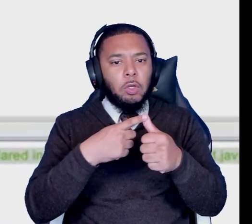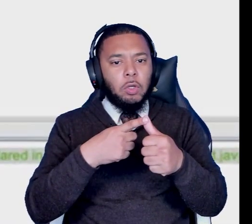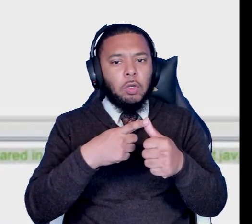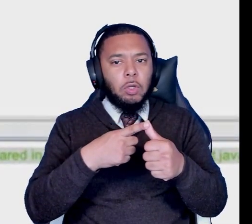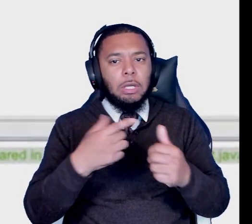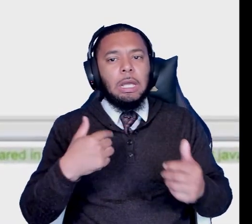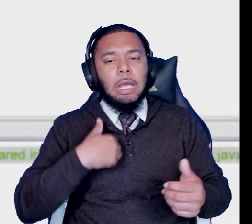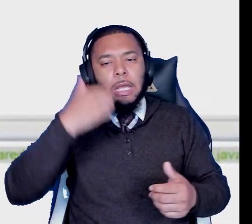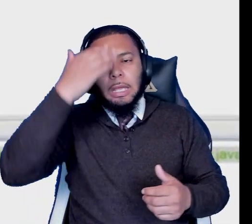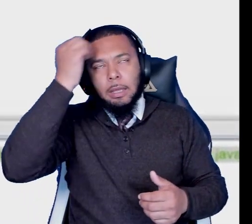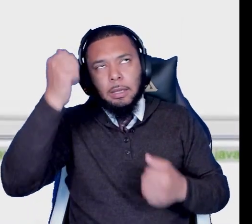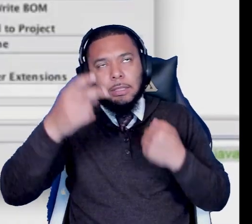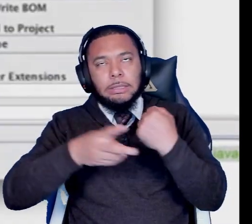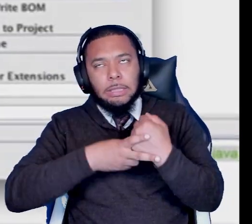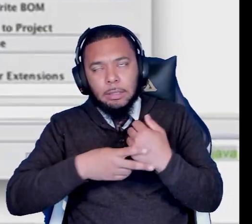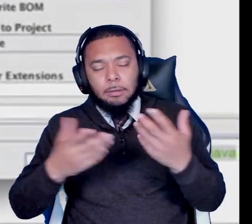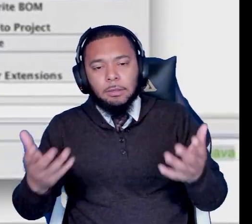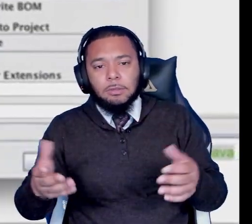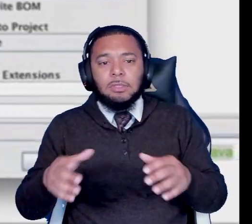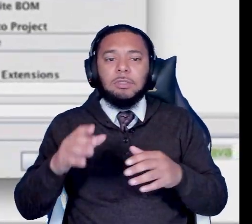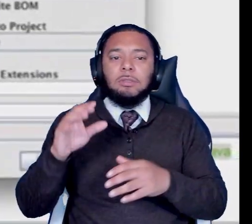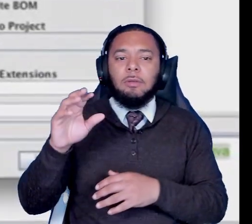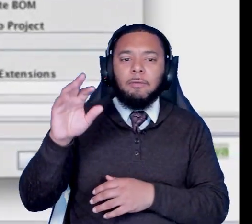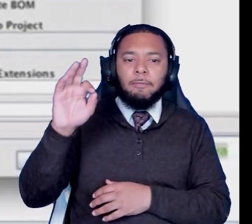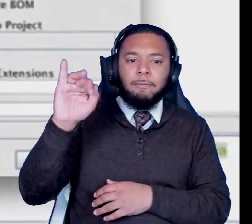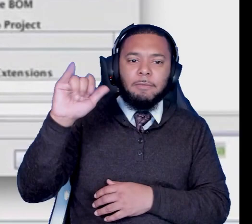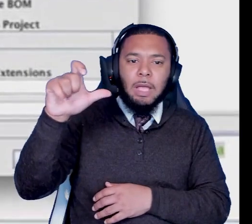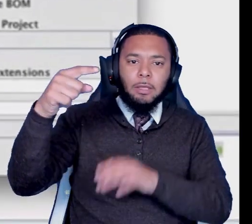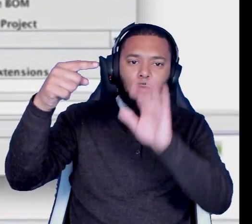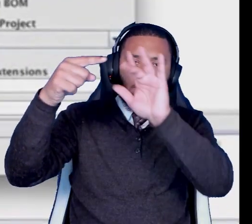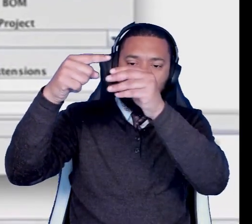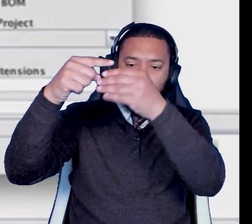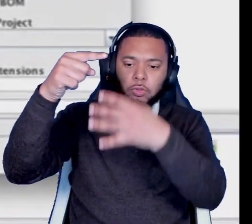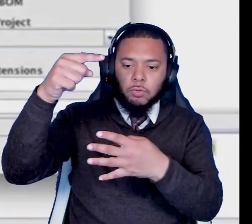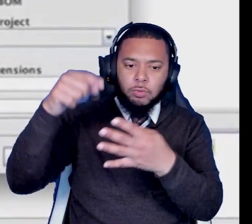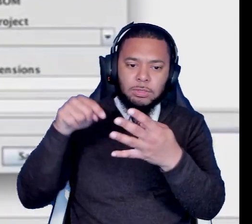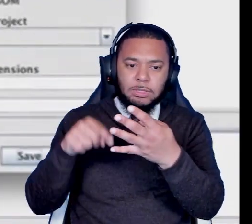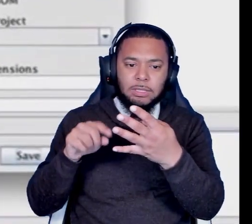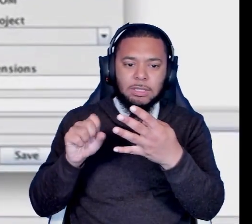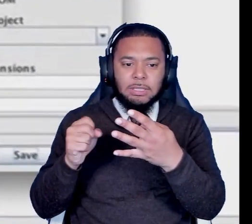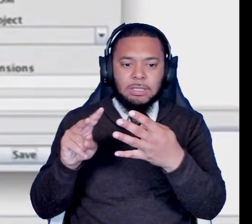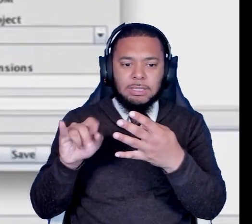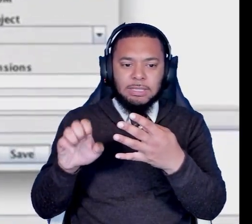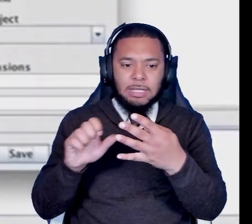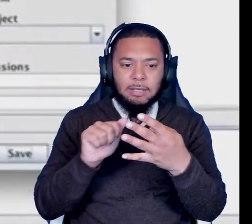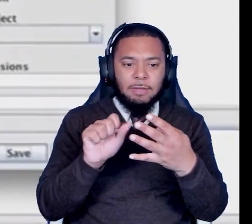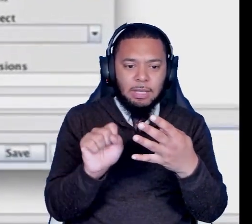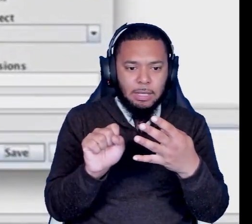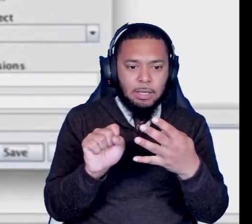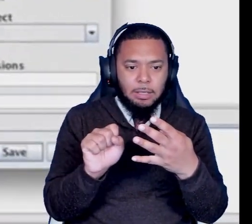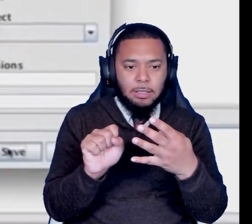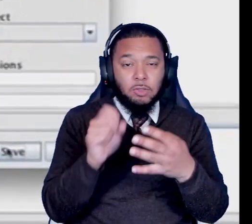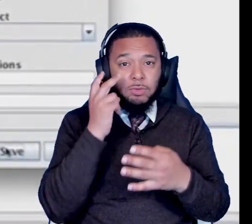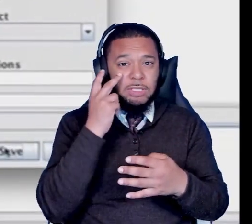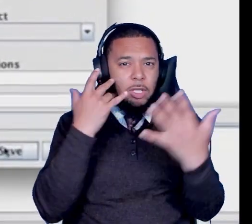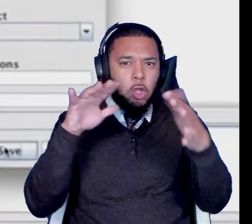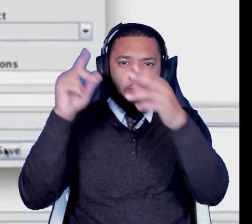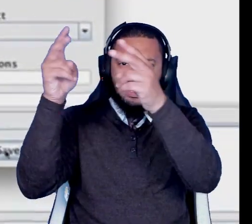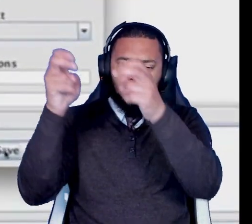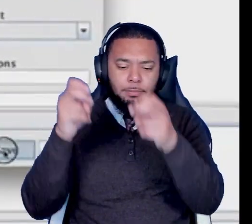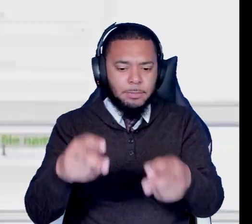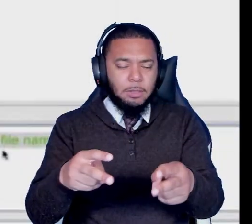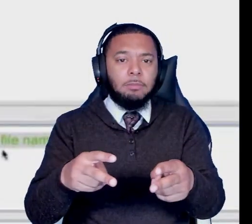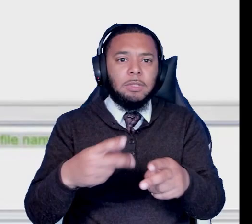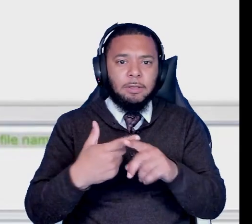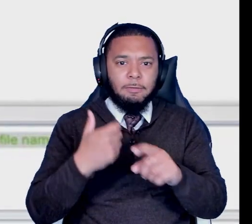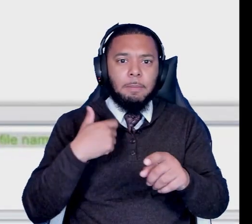to save it. So I'll go File, Save As, and it put my name of my program, terminal_input with